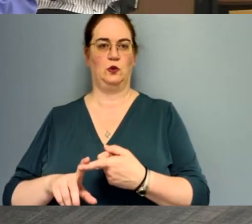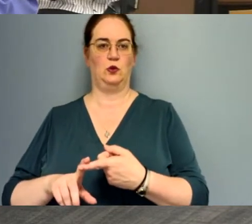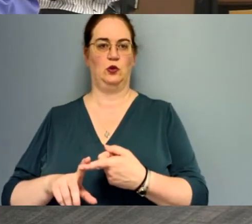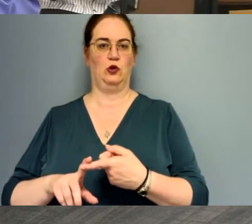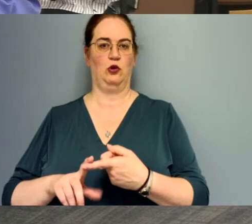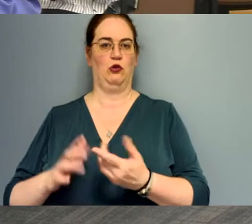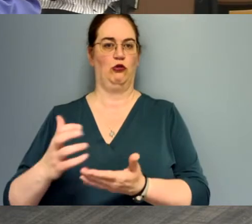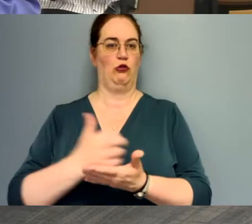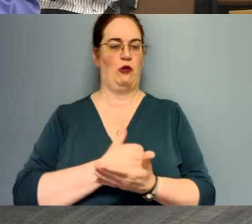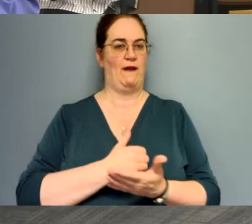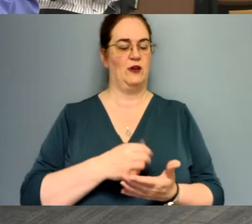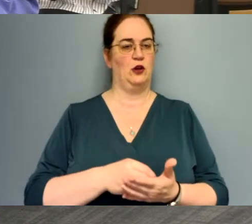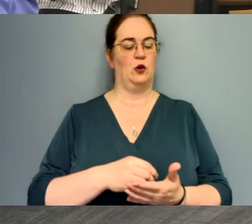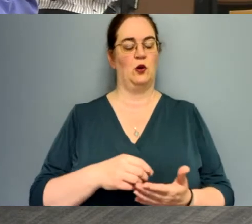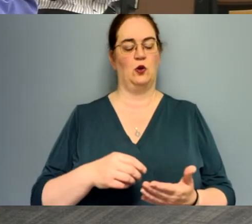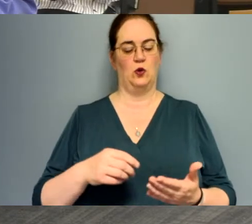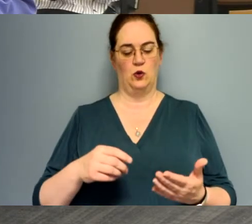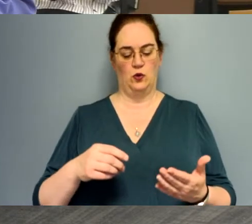revenue. Item